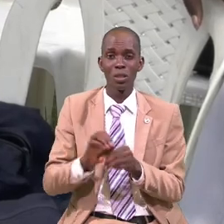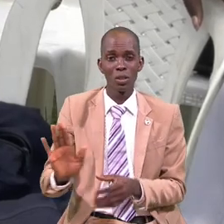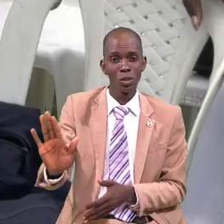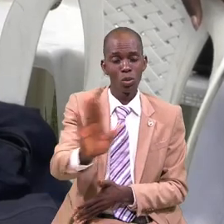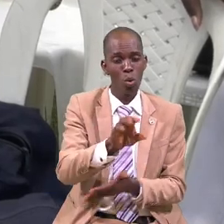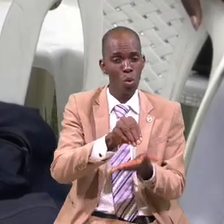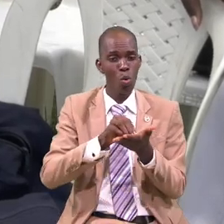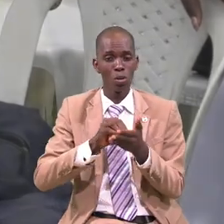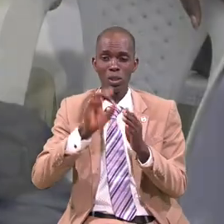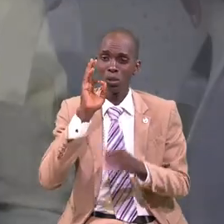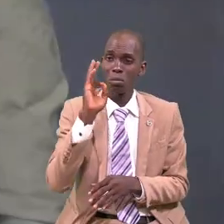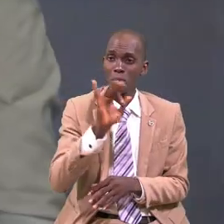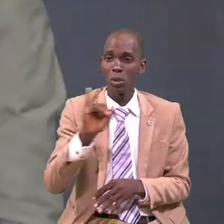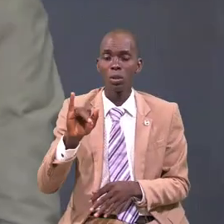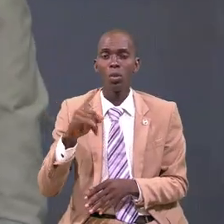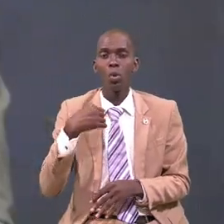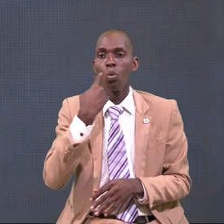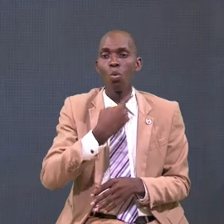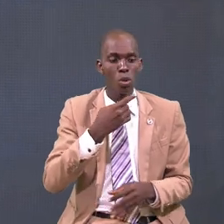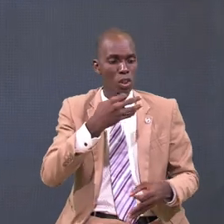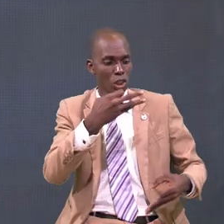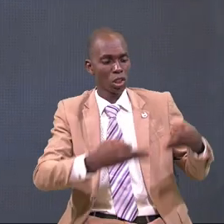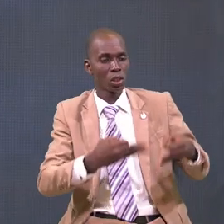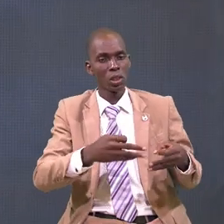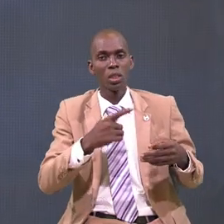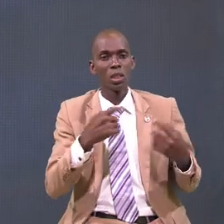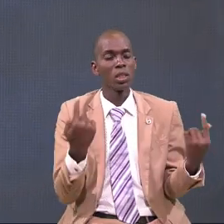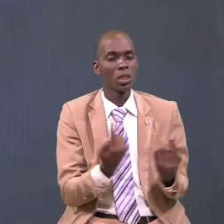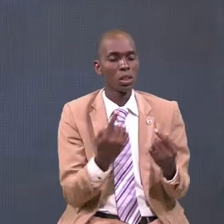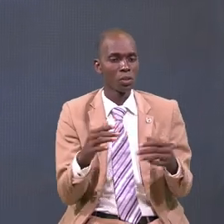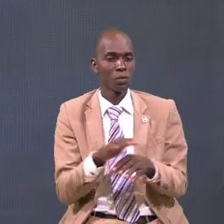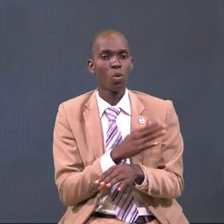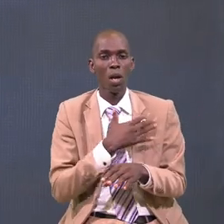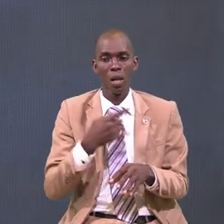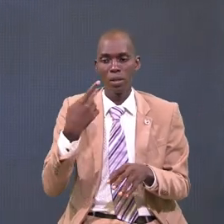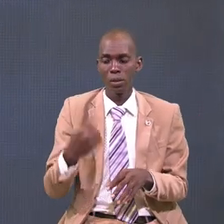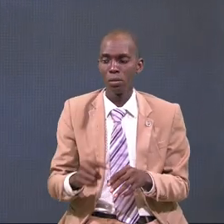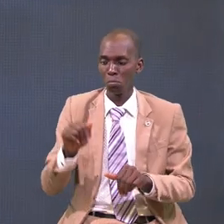who justify the sinful and the unbelieving,